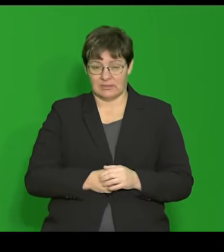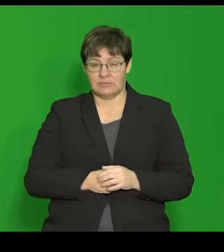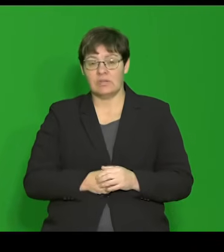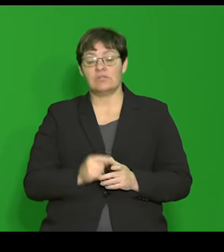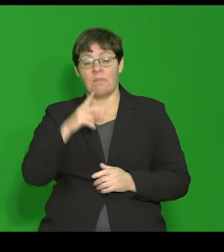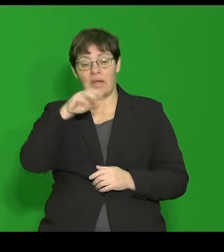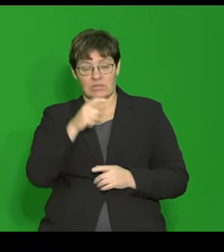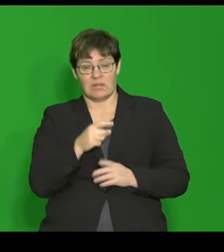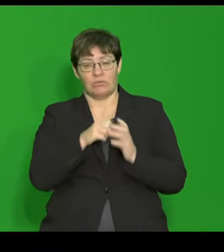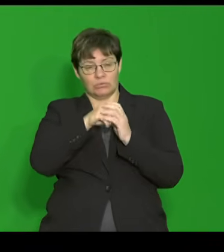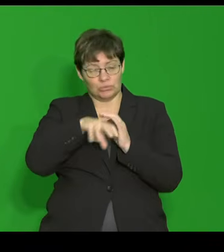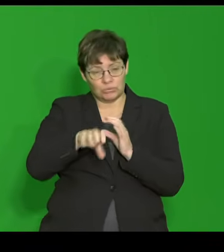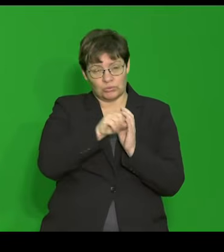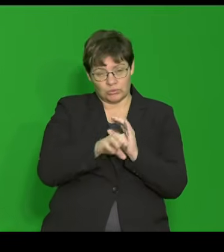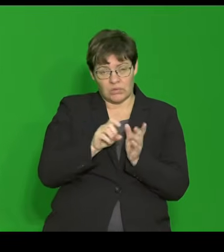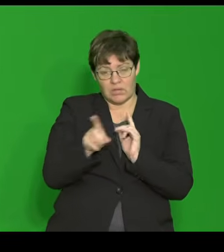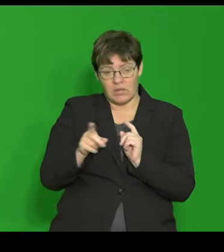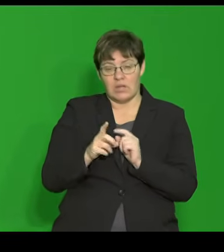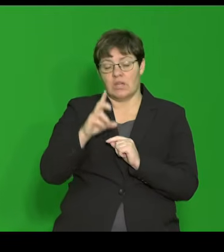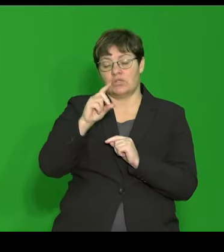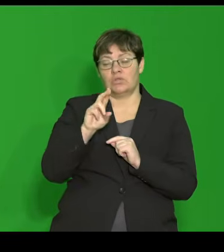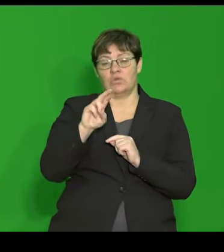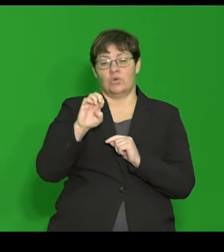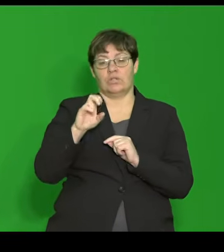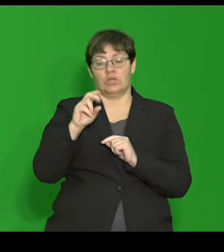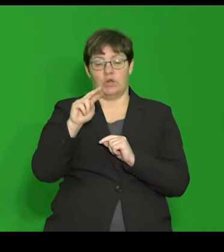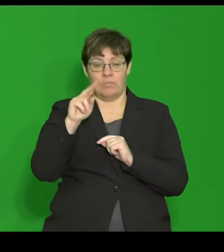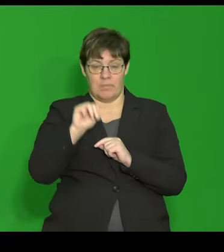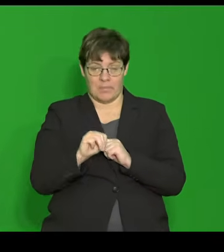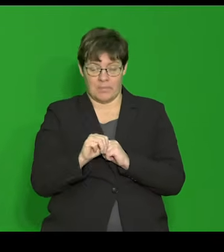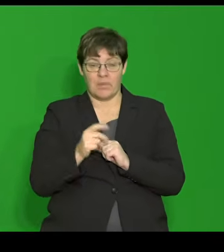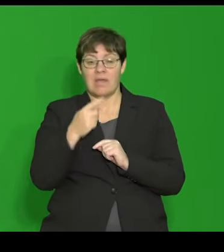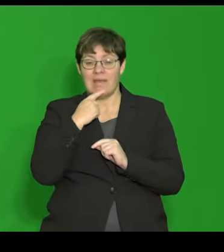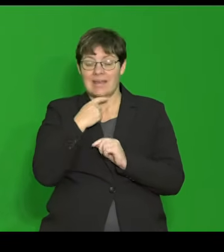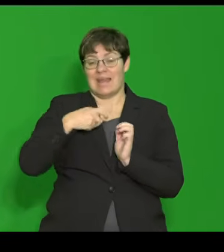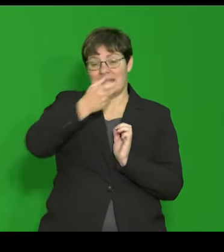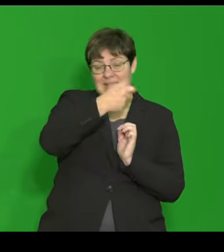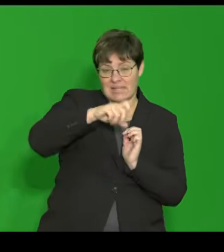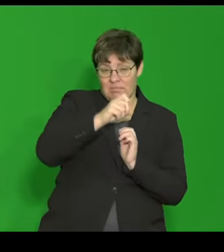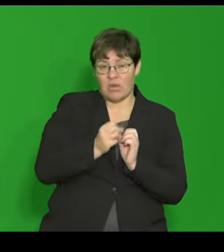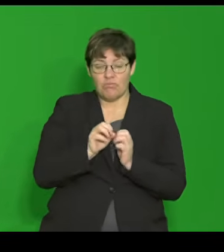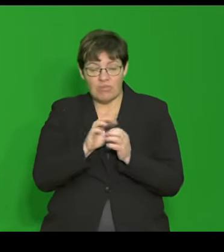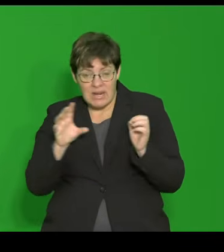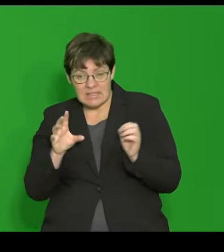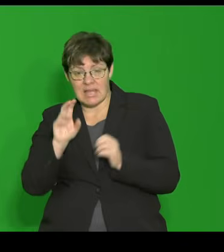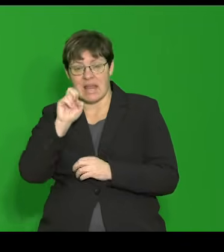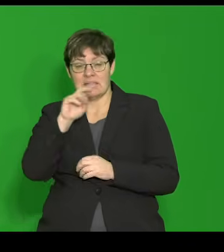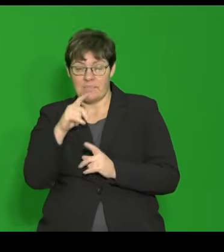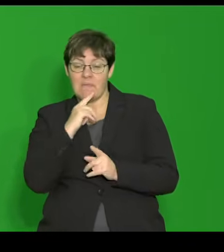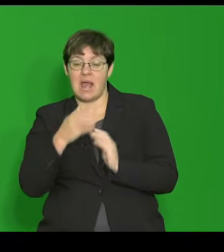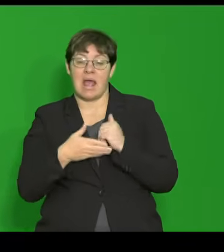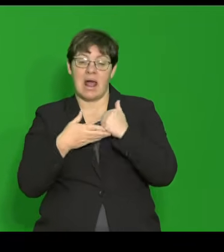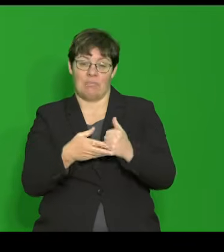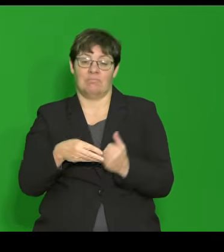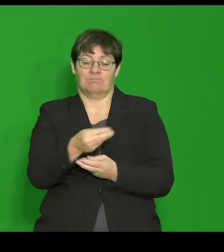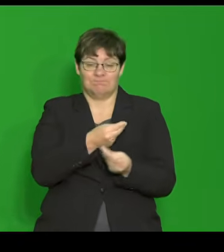pancreas releases pancreatic juices into the duodenum, and we also know that the intestine releases enzymes that help